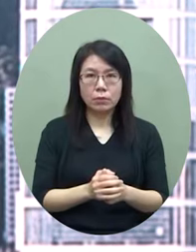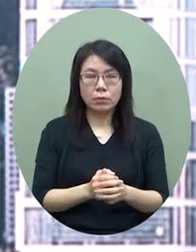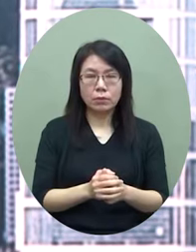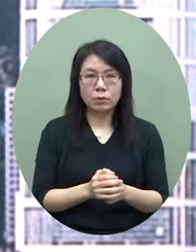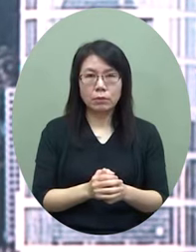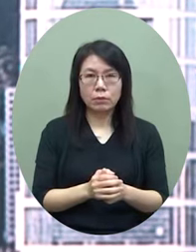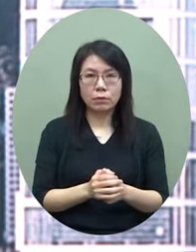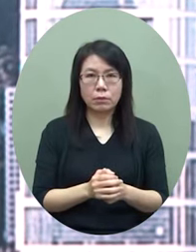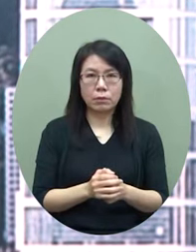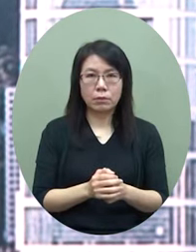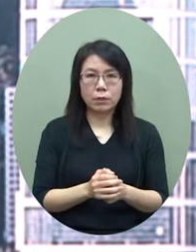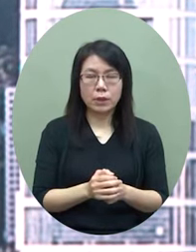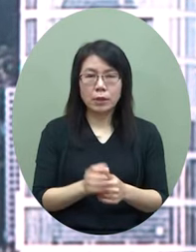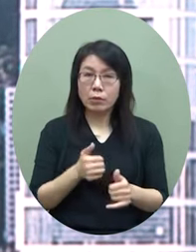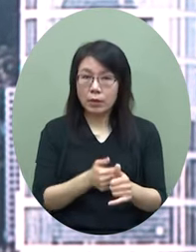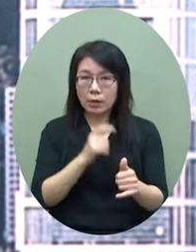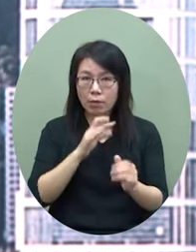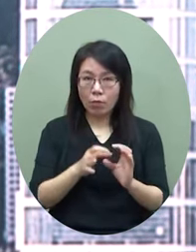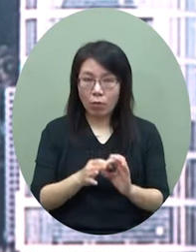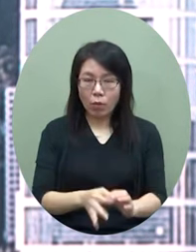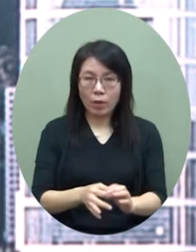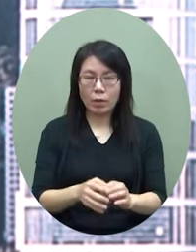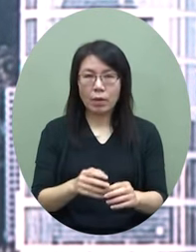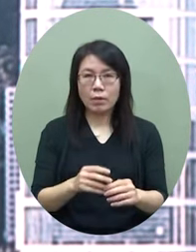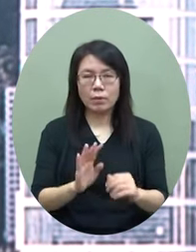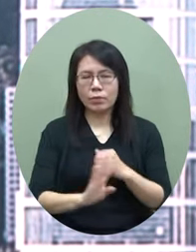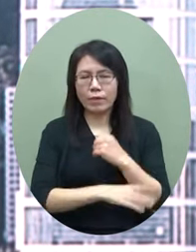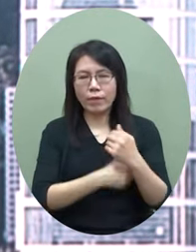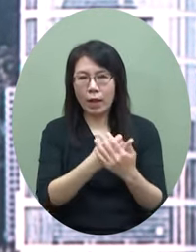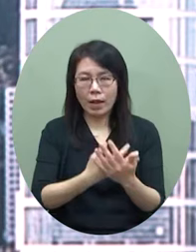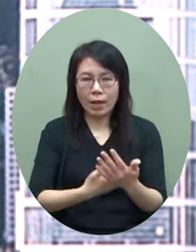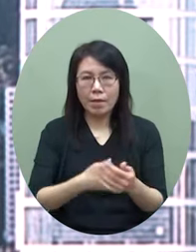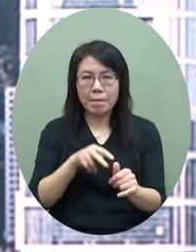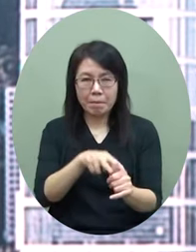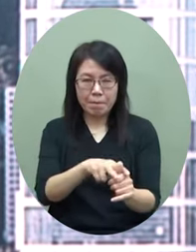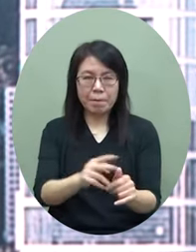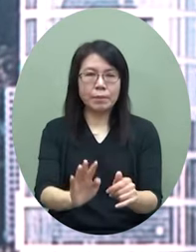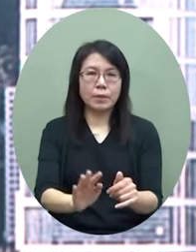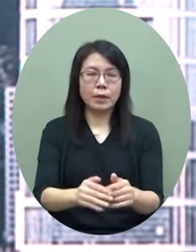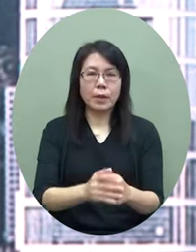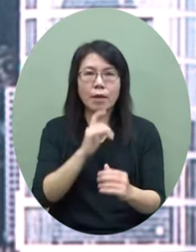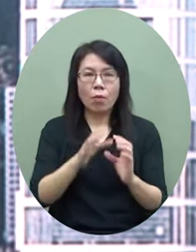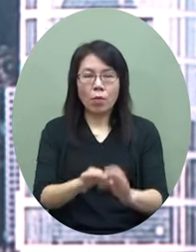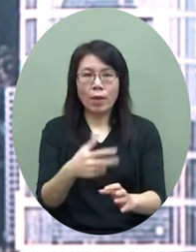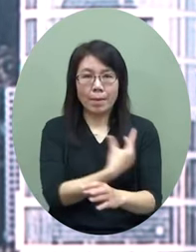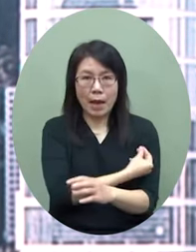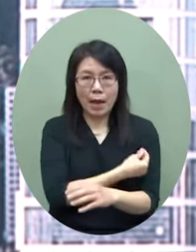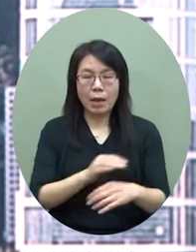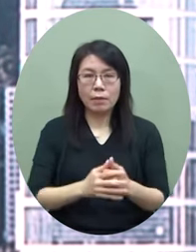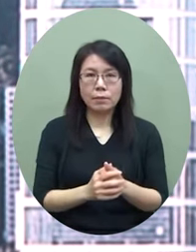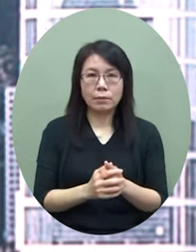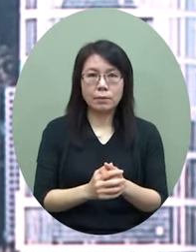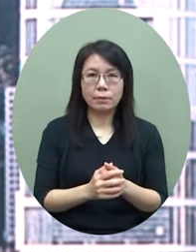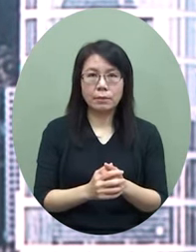out resorting to enforcementnow about vaccineswe have been very concerned